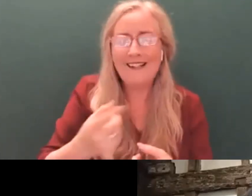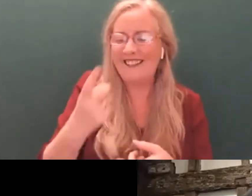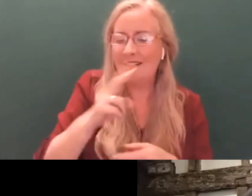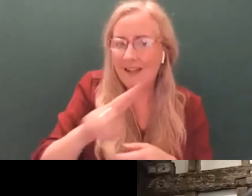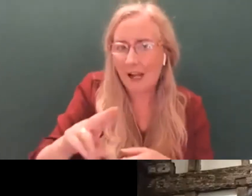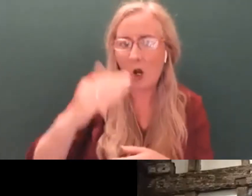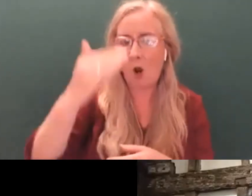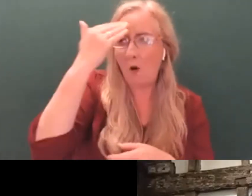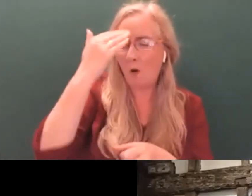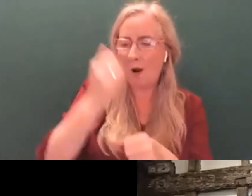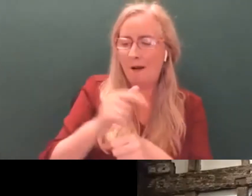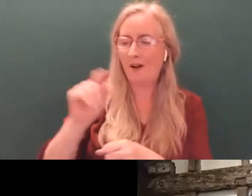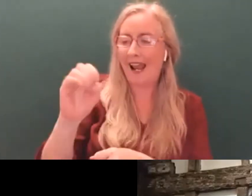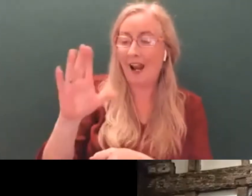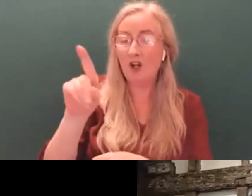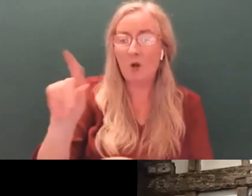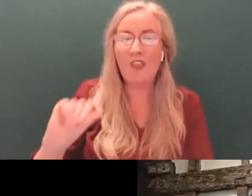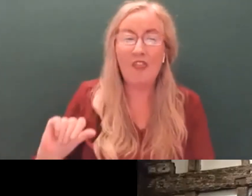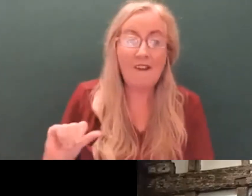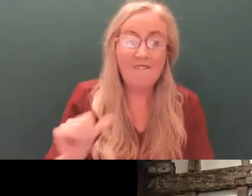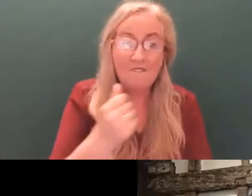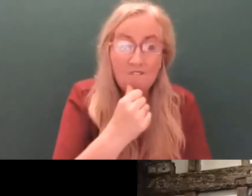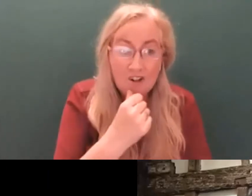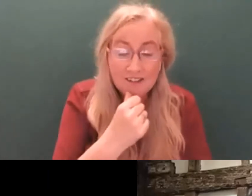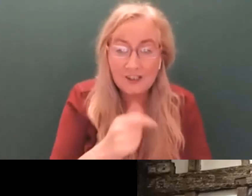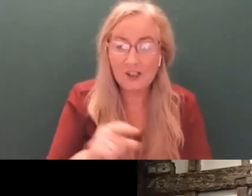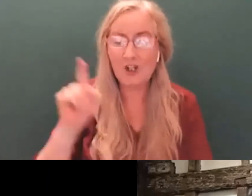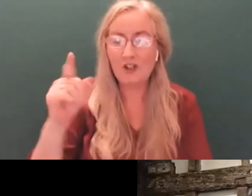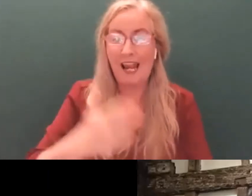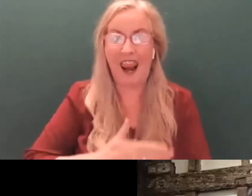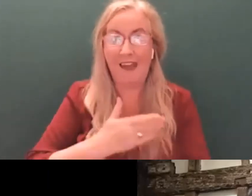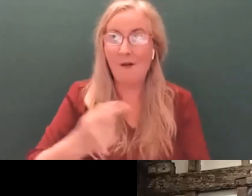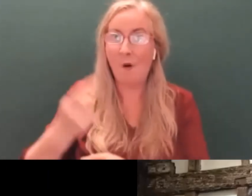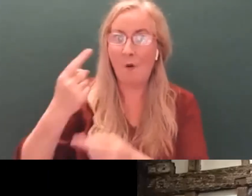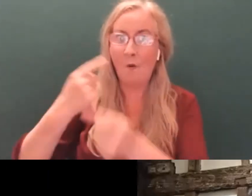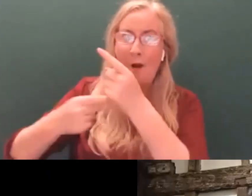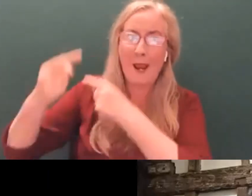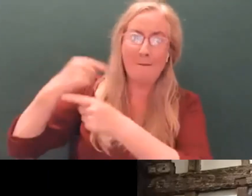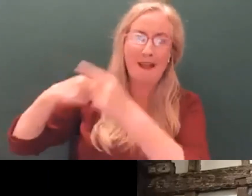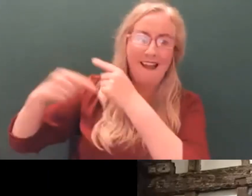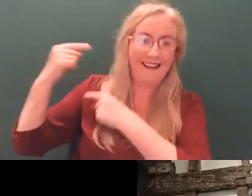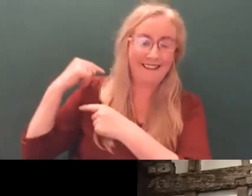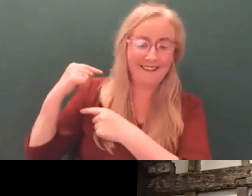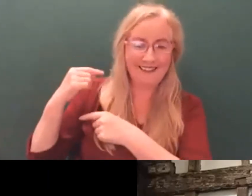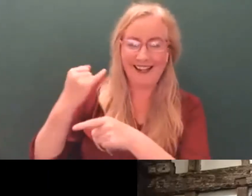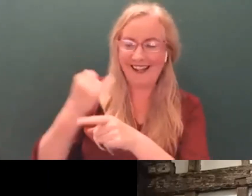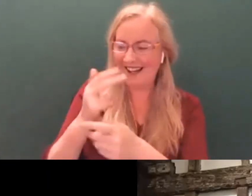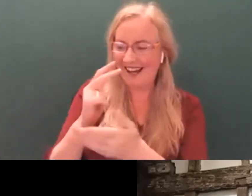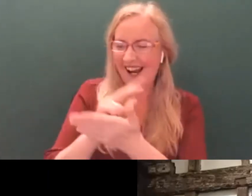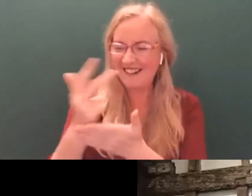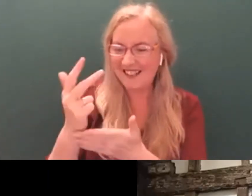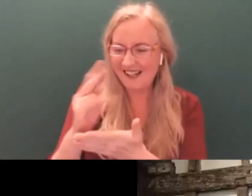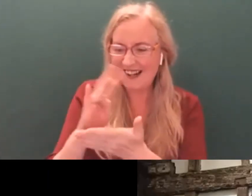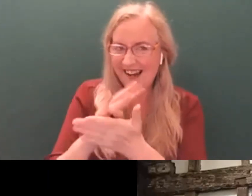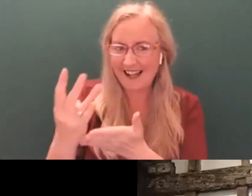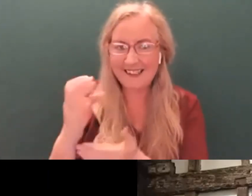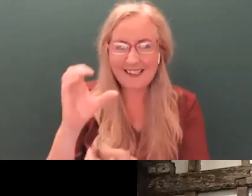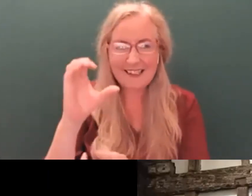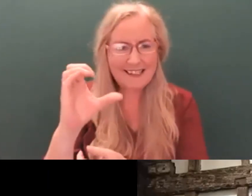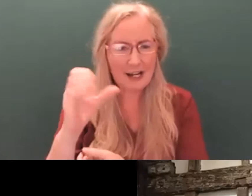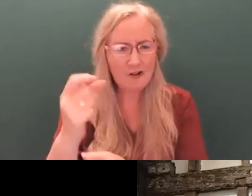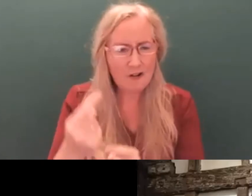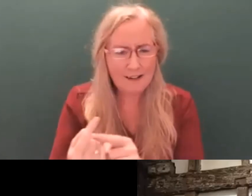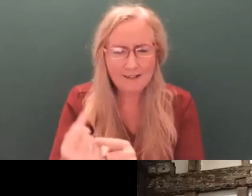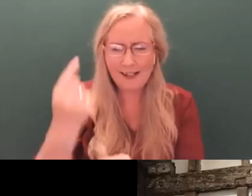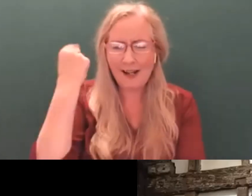the fact that she was the first, and the fact that she lived way back at the turn of the 18th and 19th century. What